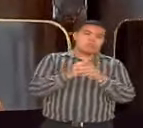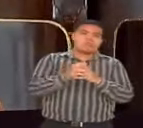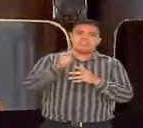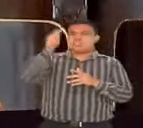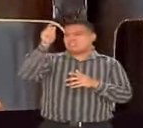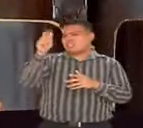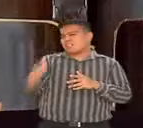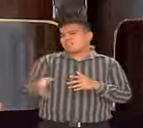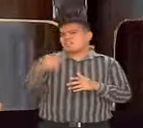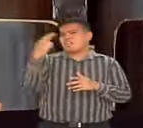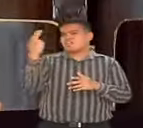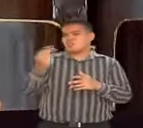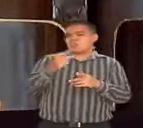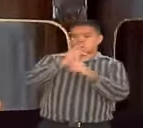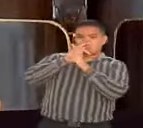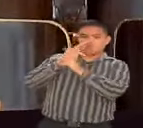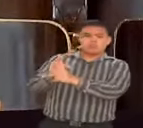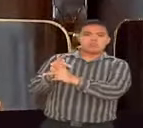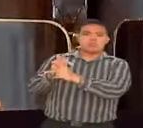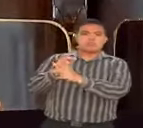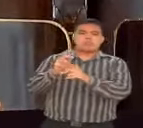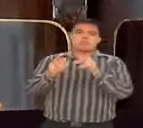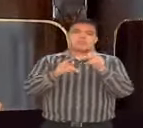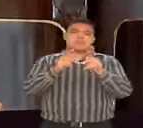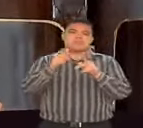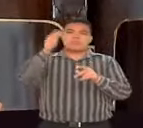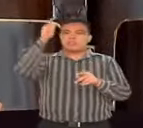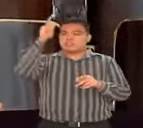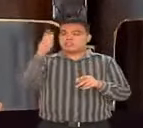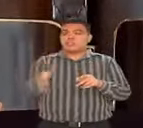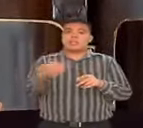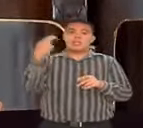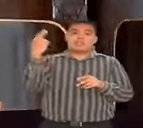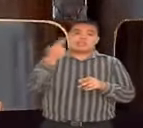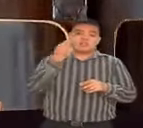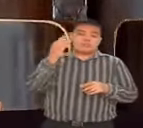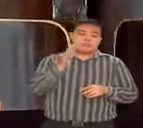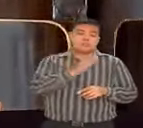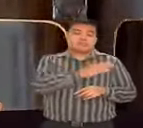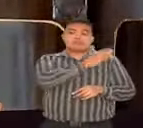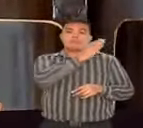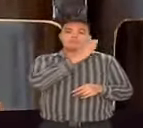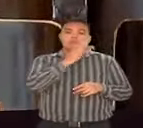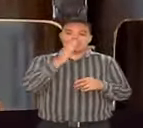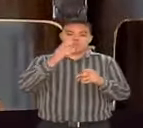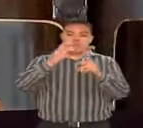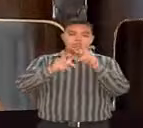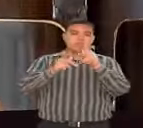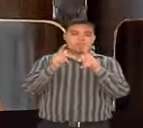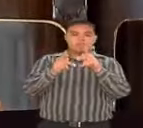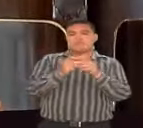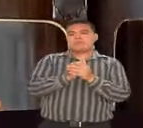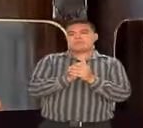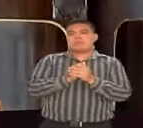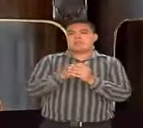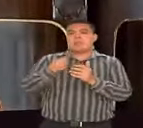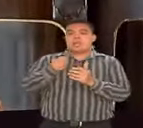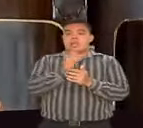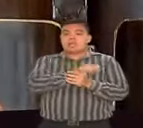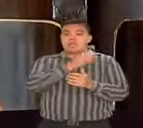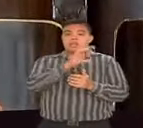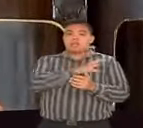courageous. Number four, cautious. Number five, confident. Ang atong confident naa